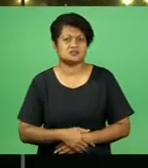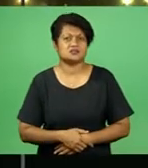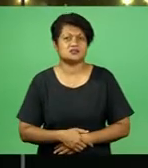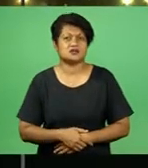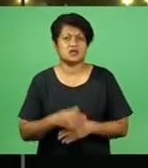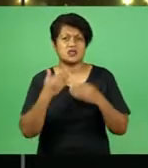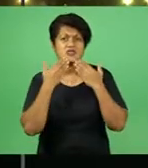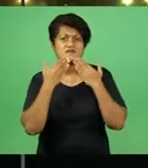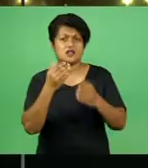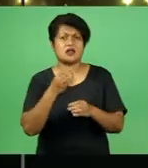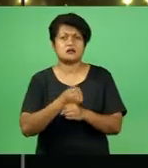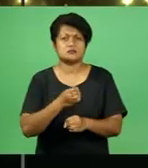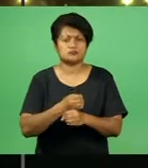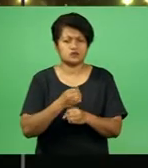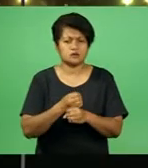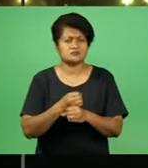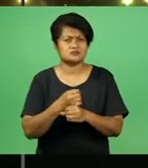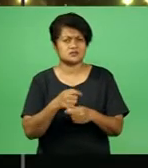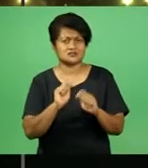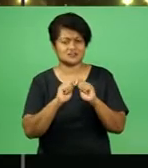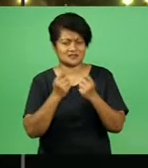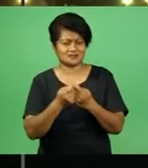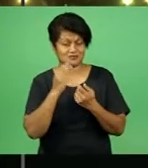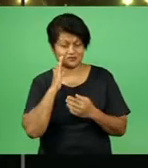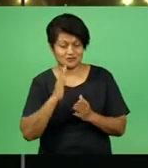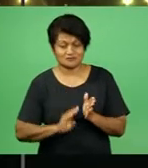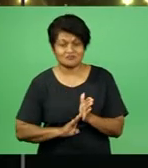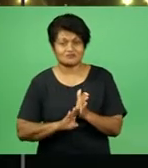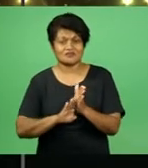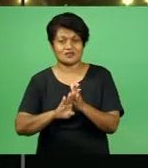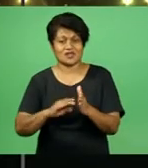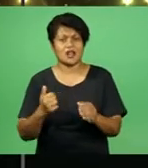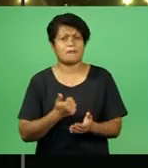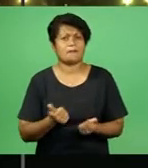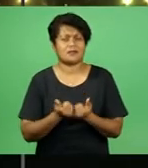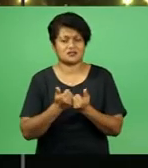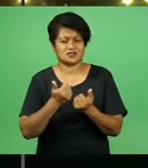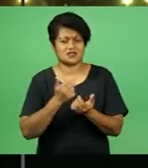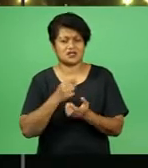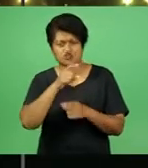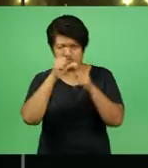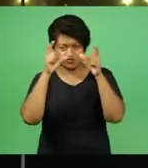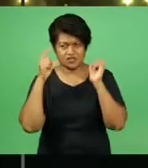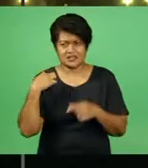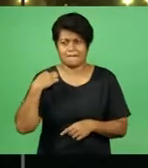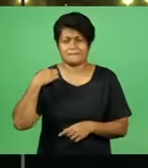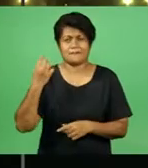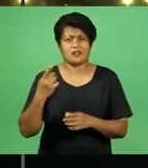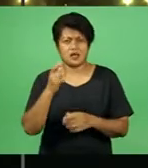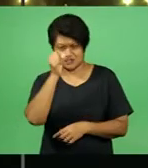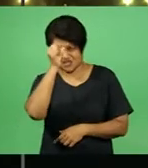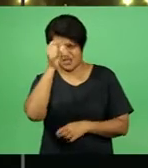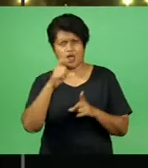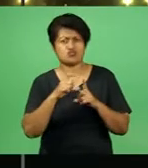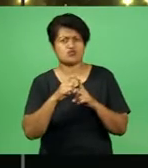The Vinaka Employment Agency has seen a massive increase in the number of nurses applying to work in Dubai. Director Registrar Professor